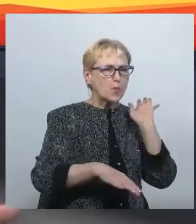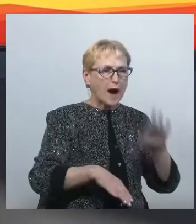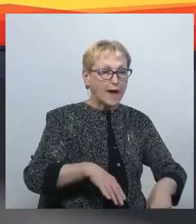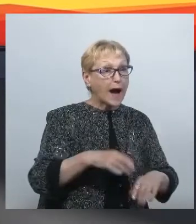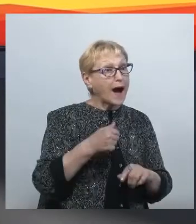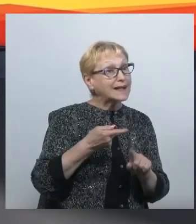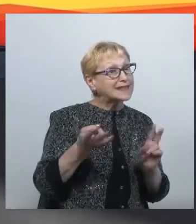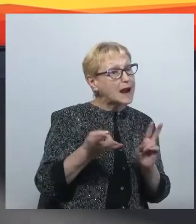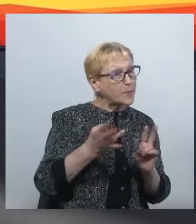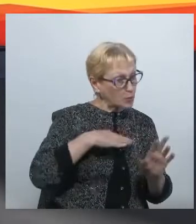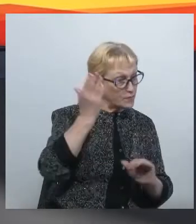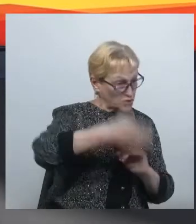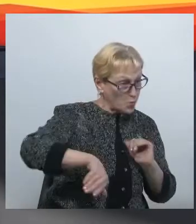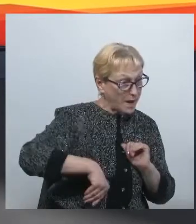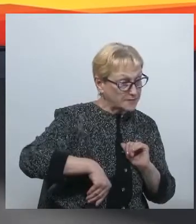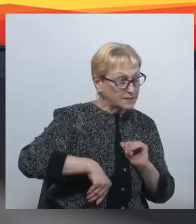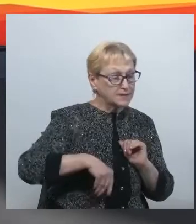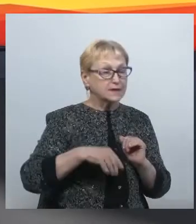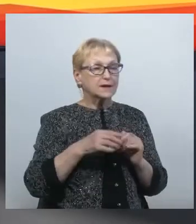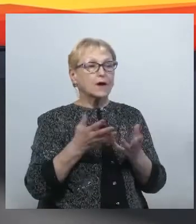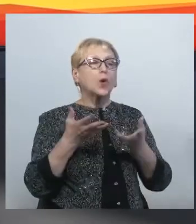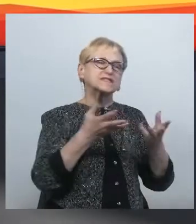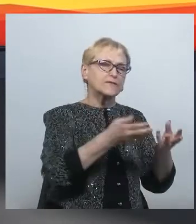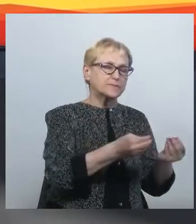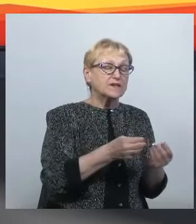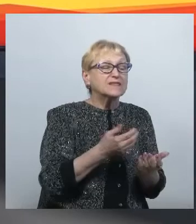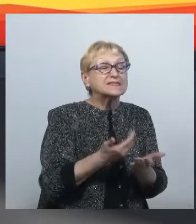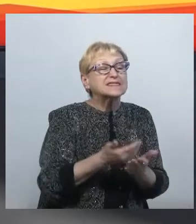or may not be followed.